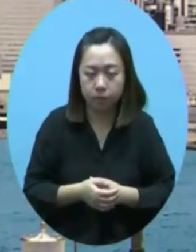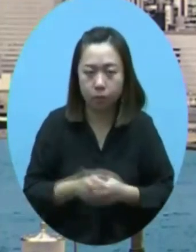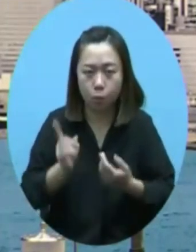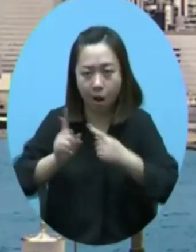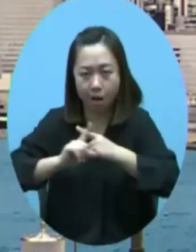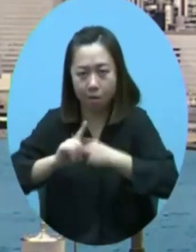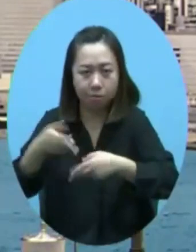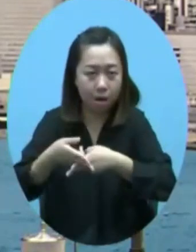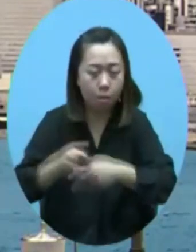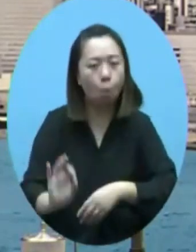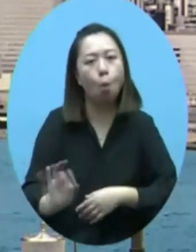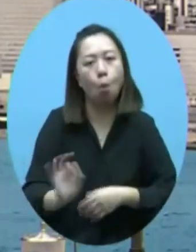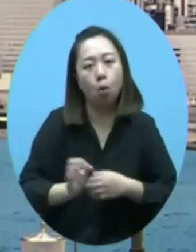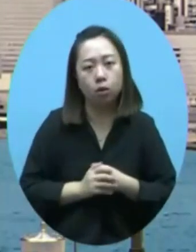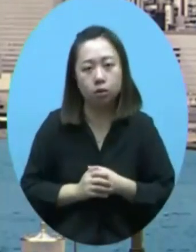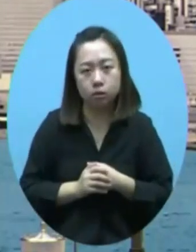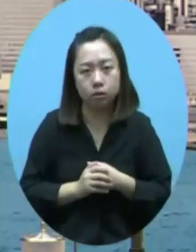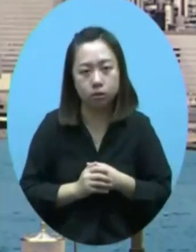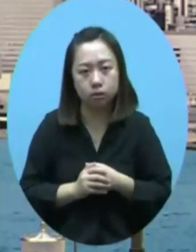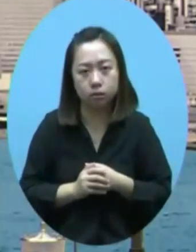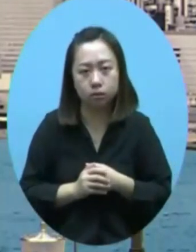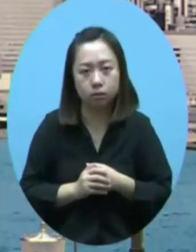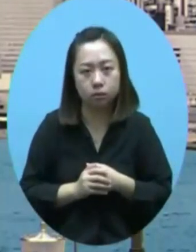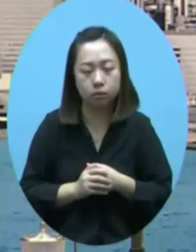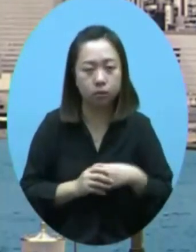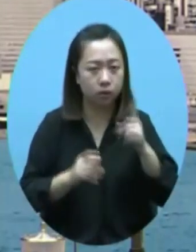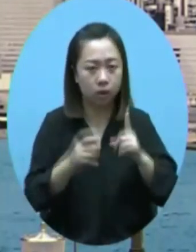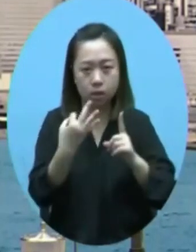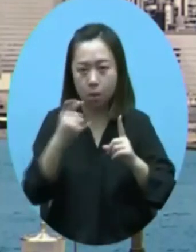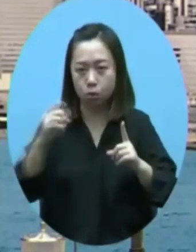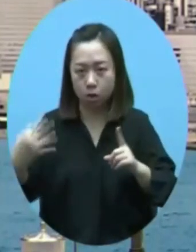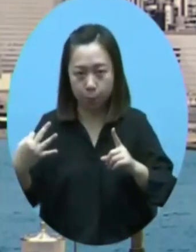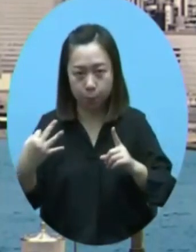we mentioned, high-risk restaurants.